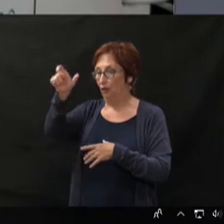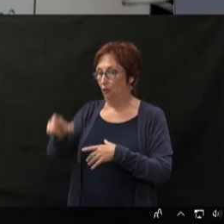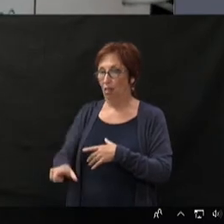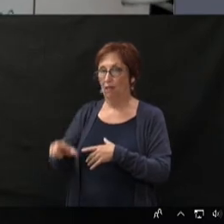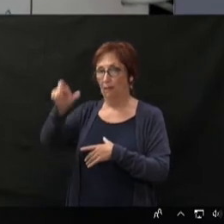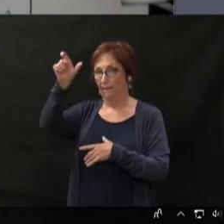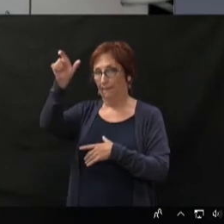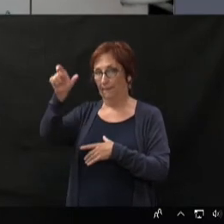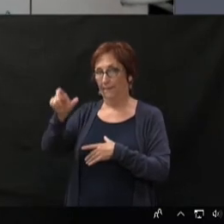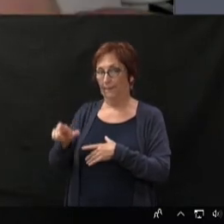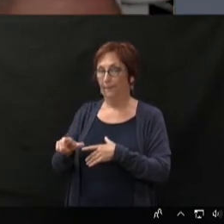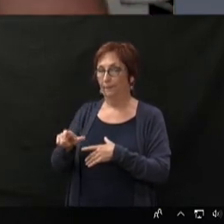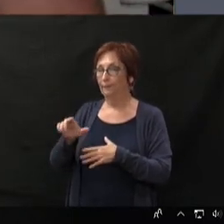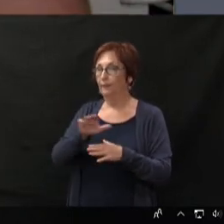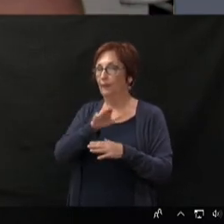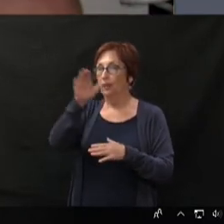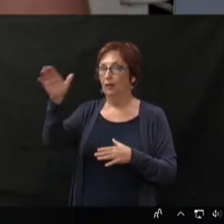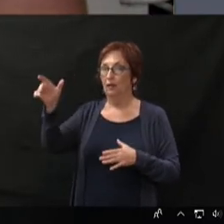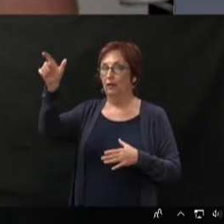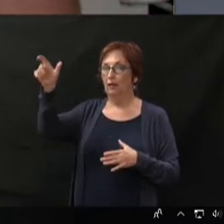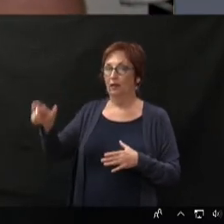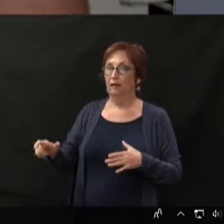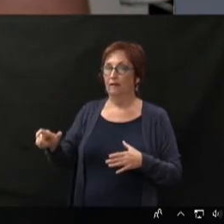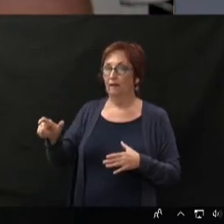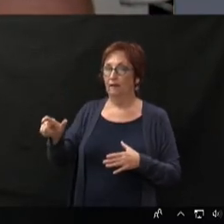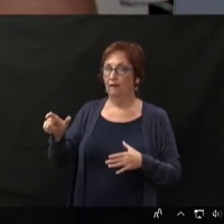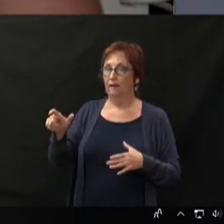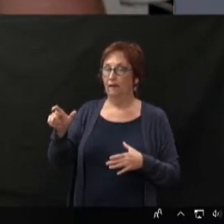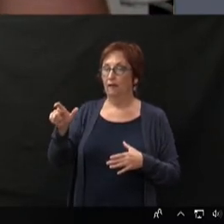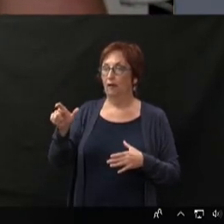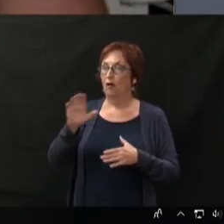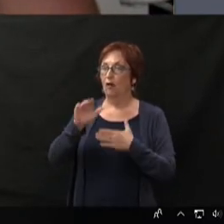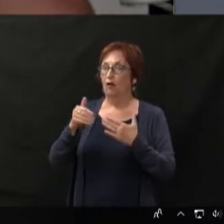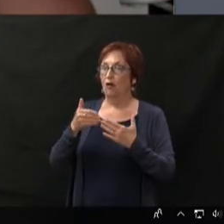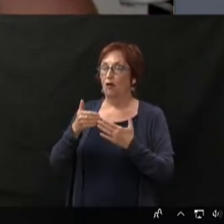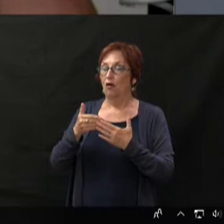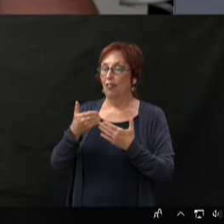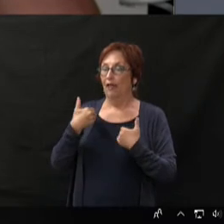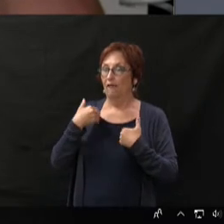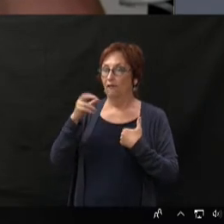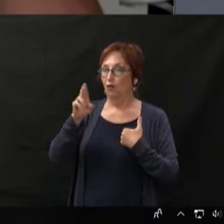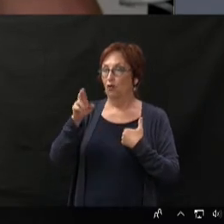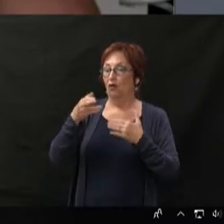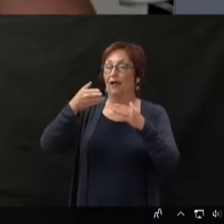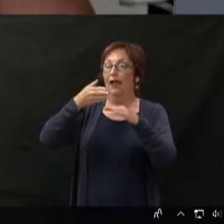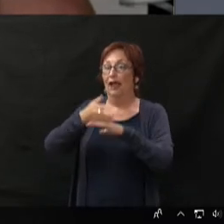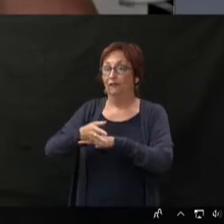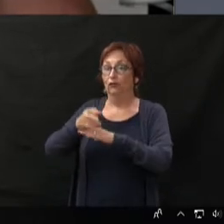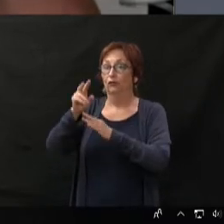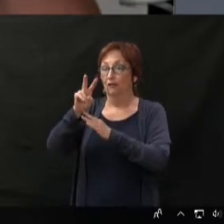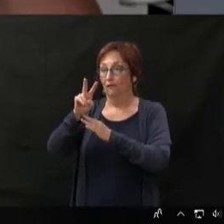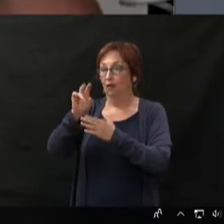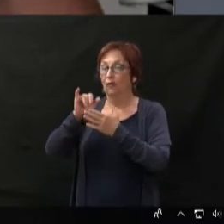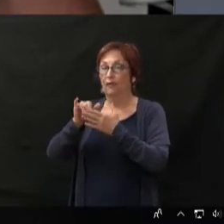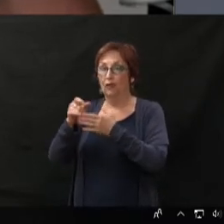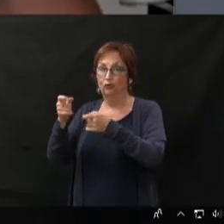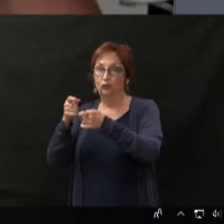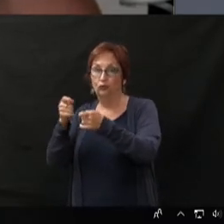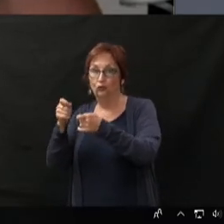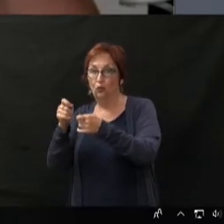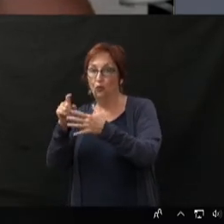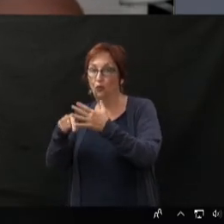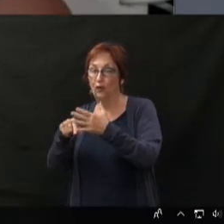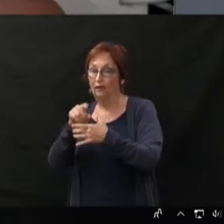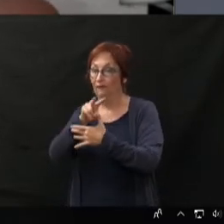vowel. Bossy R, all has a R after the vowel, which controls what that